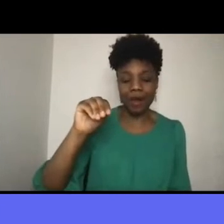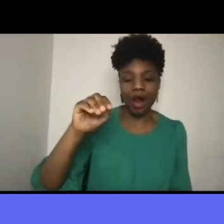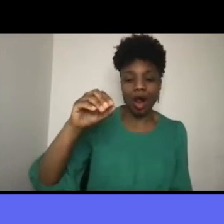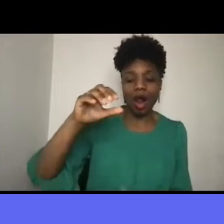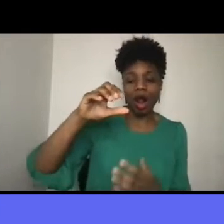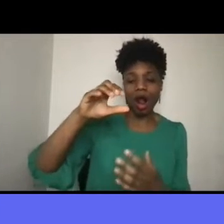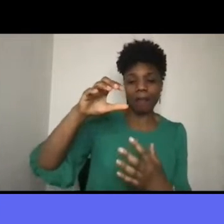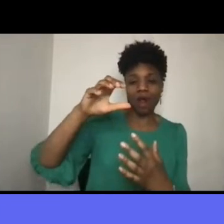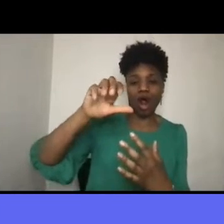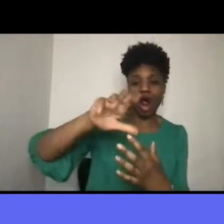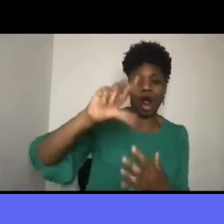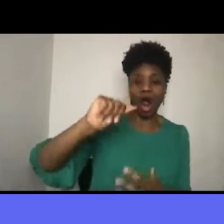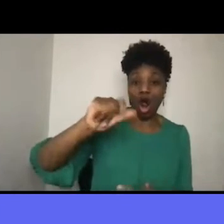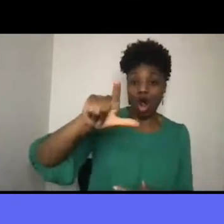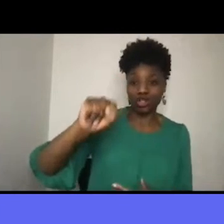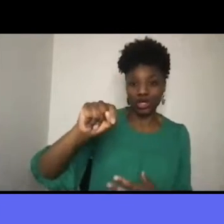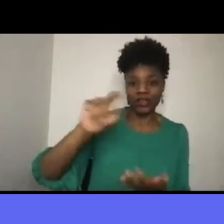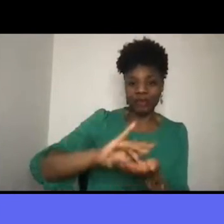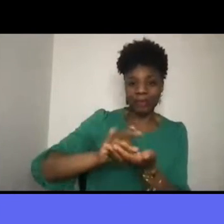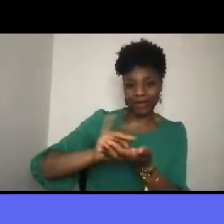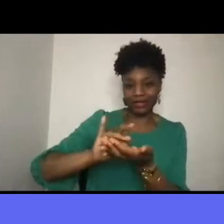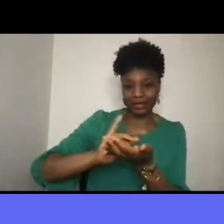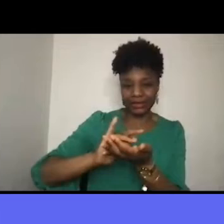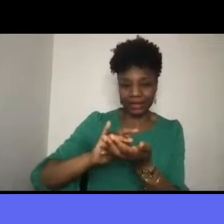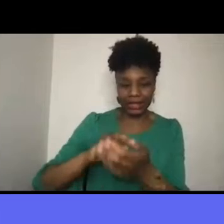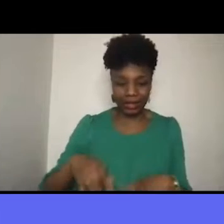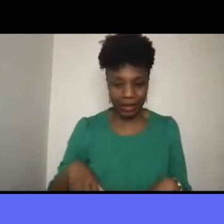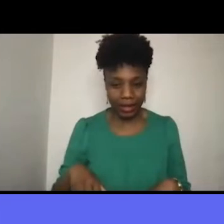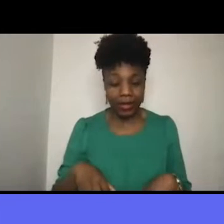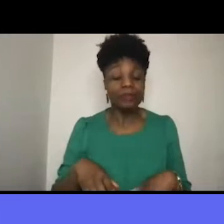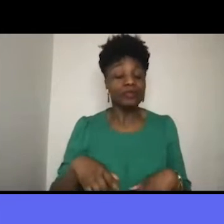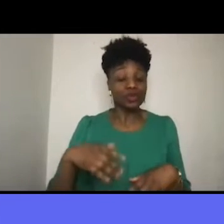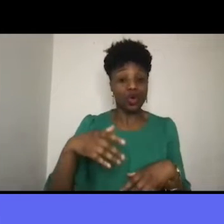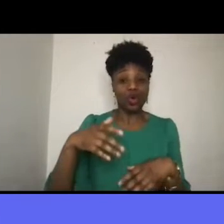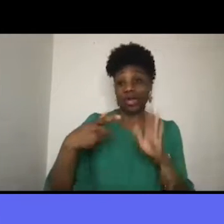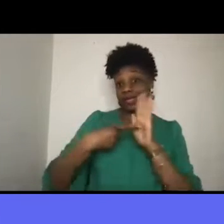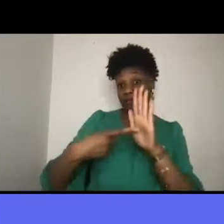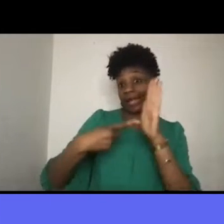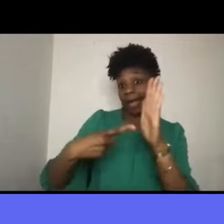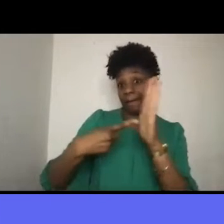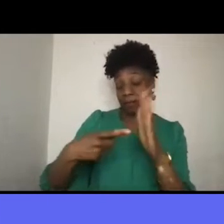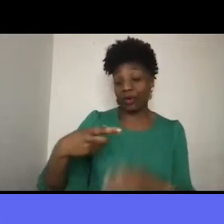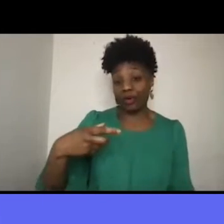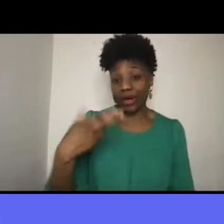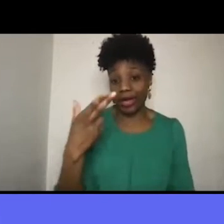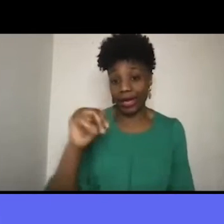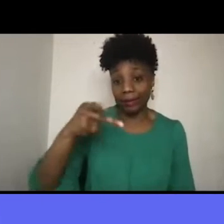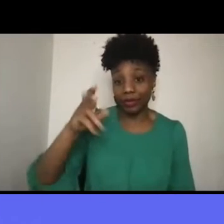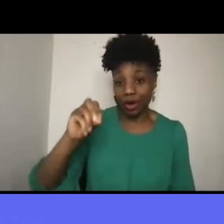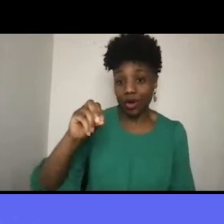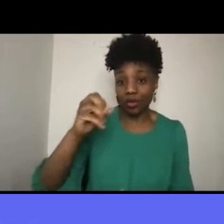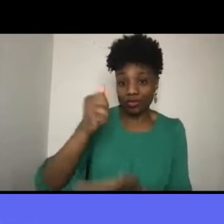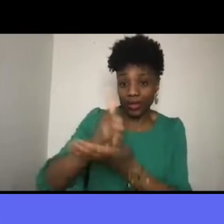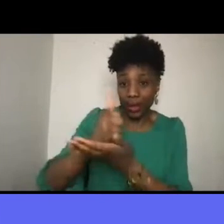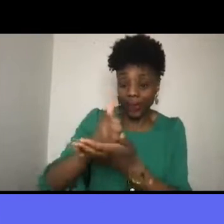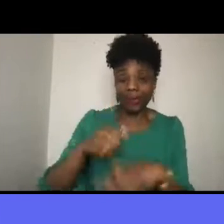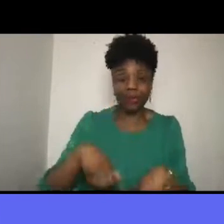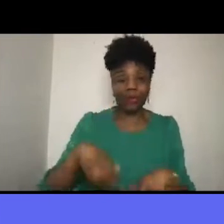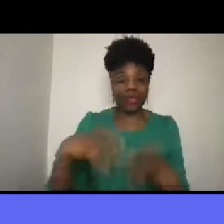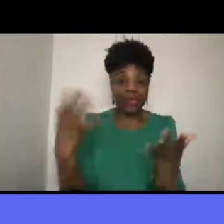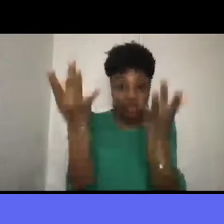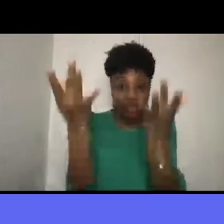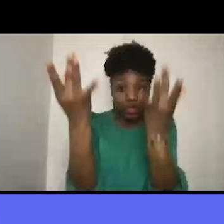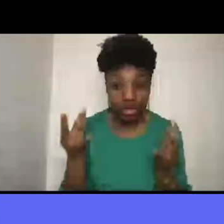so, under CAM, there's hypnotherapy, there's also guided meditation, there's yoga,